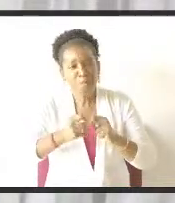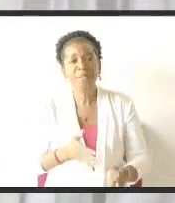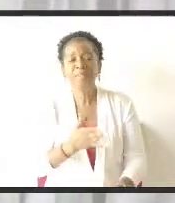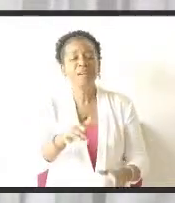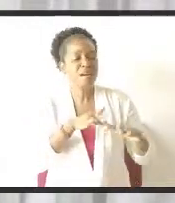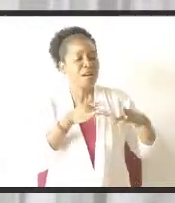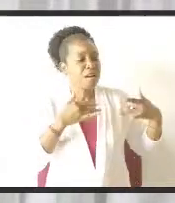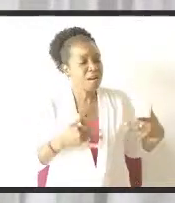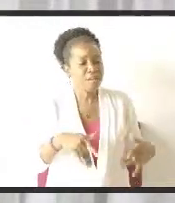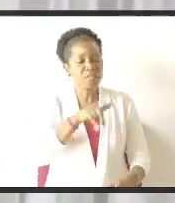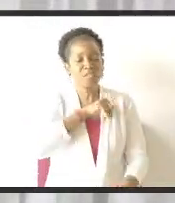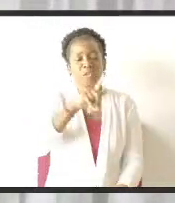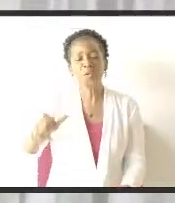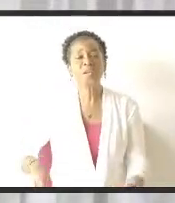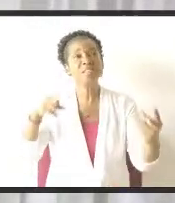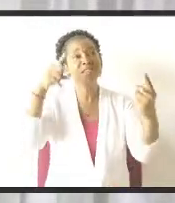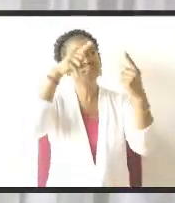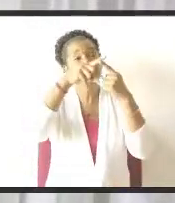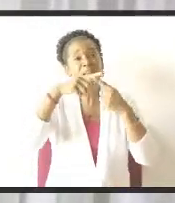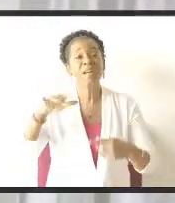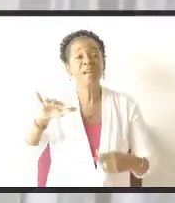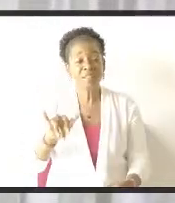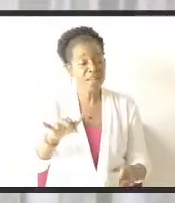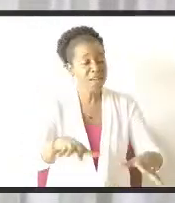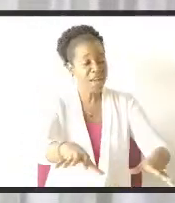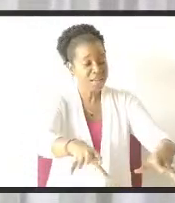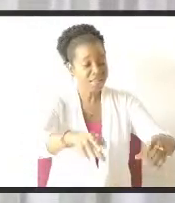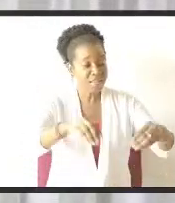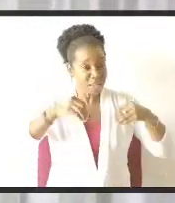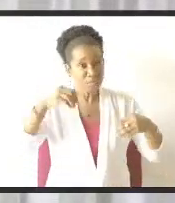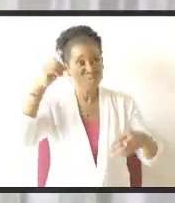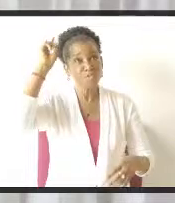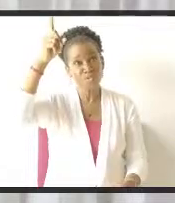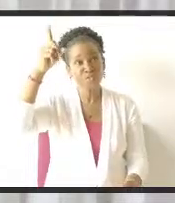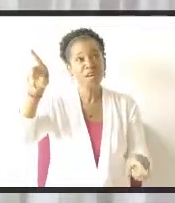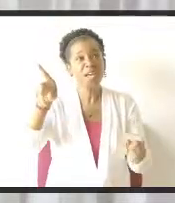and Savior. The invitation is still open, O God.